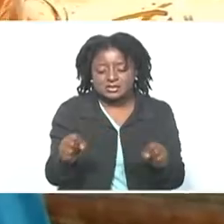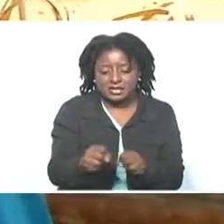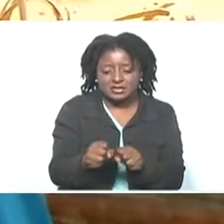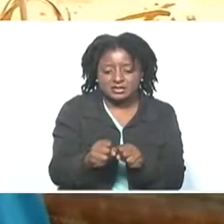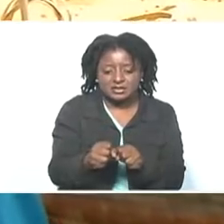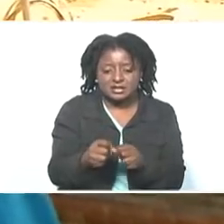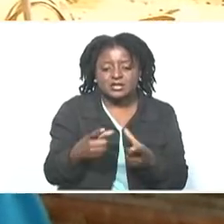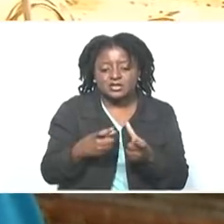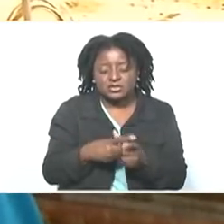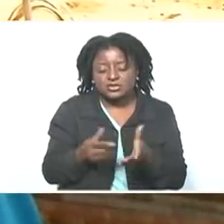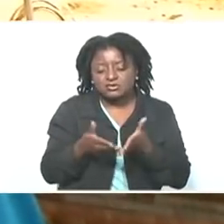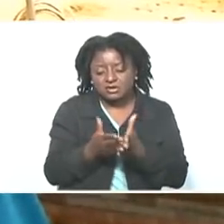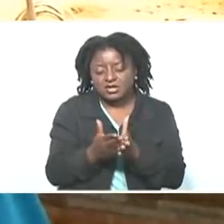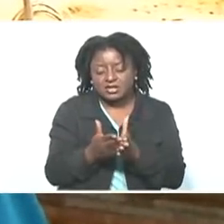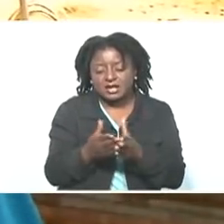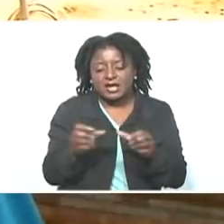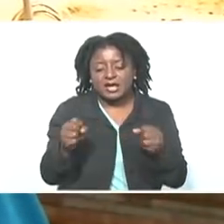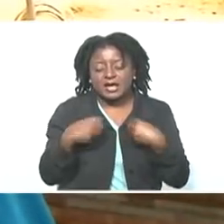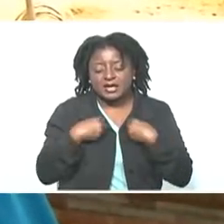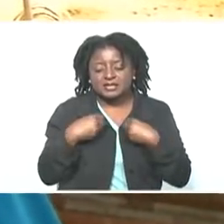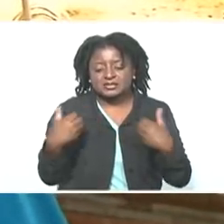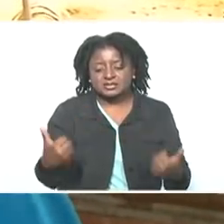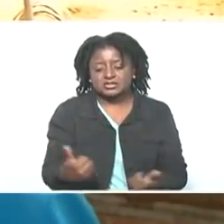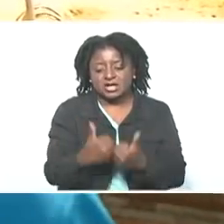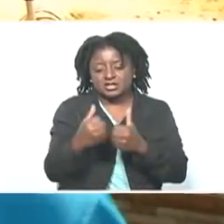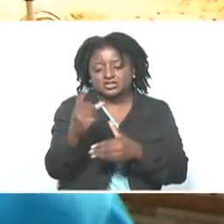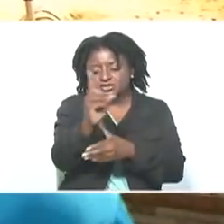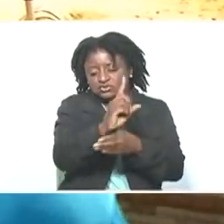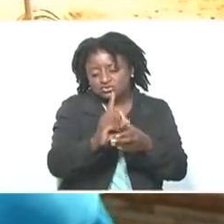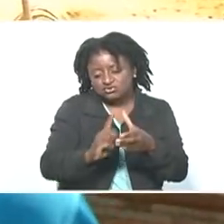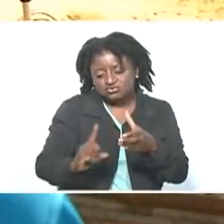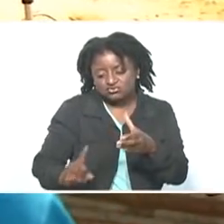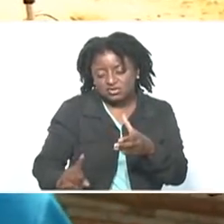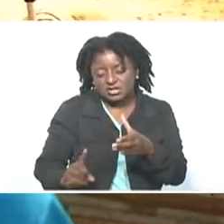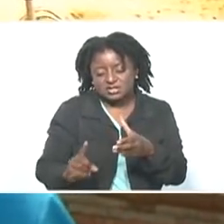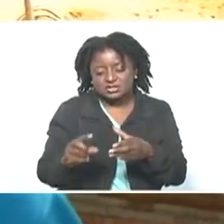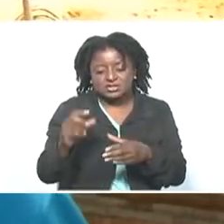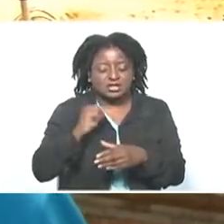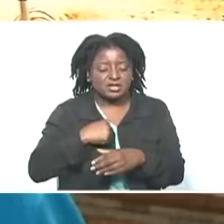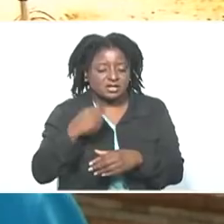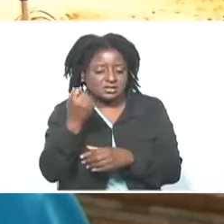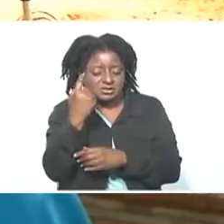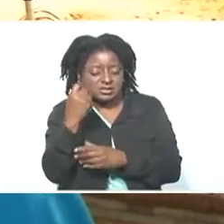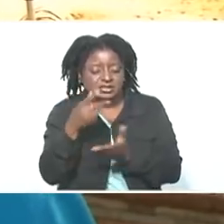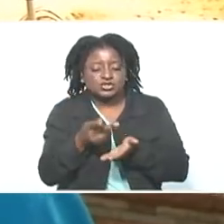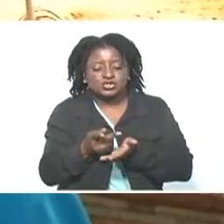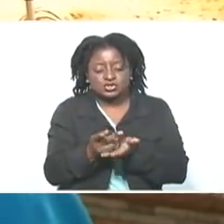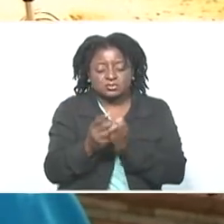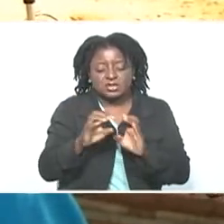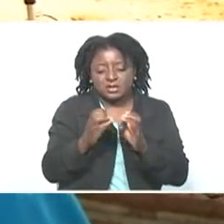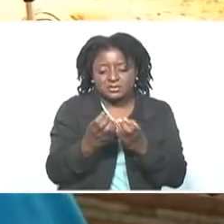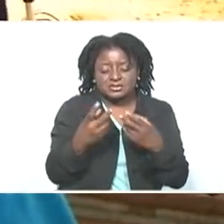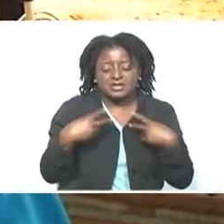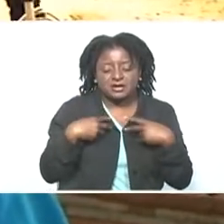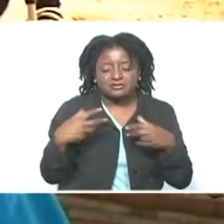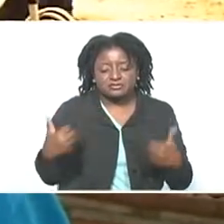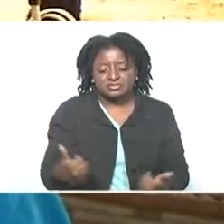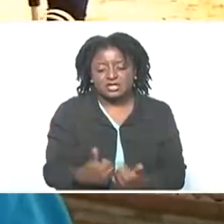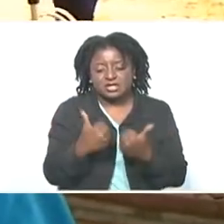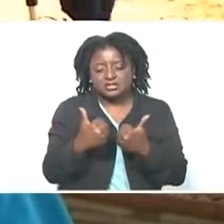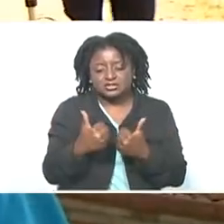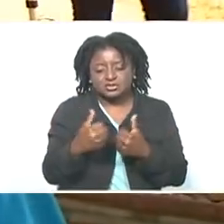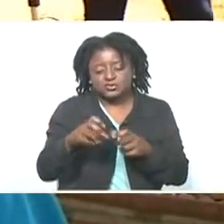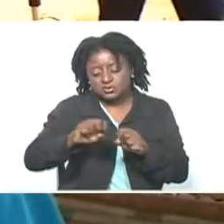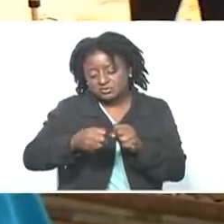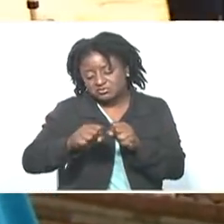respect to drainage. I think I'm understanding that the shipping companies have caused some challenges with respect to